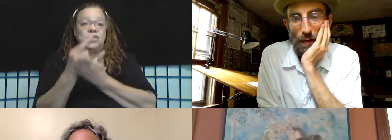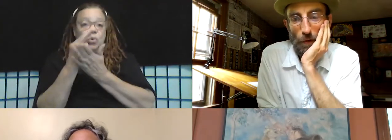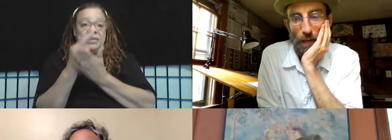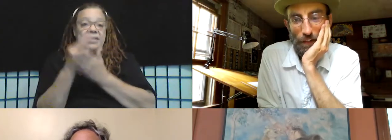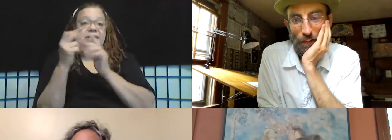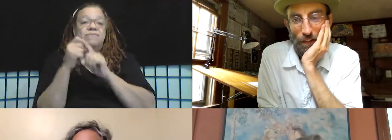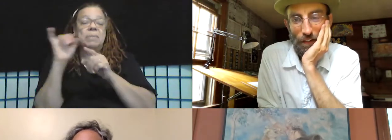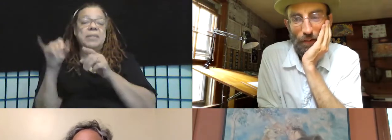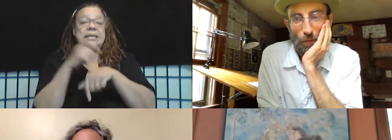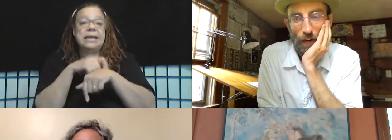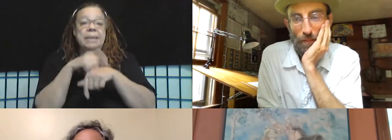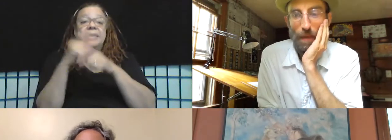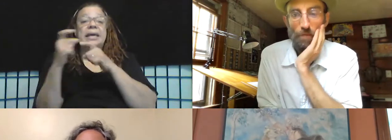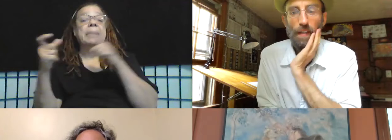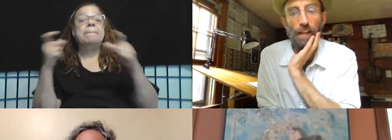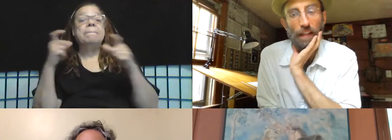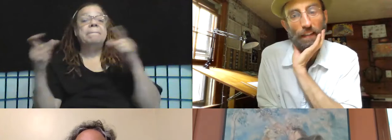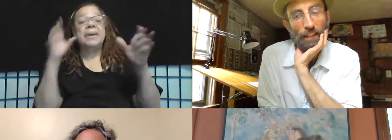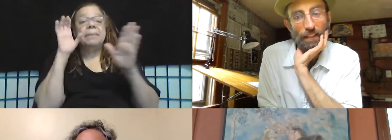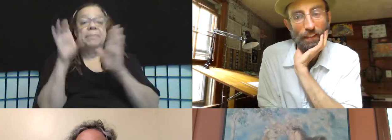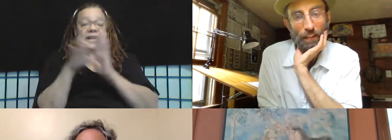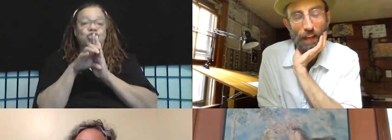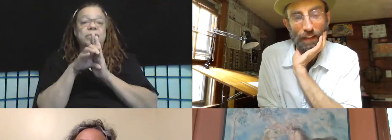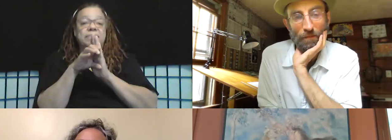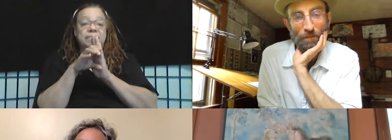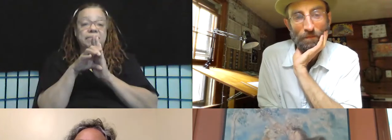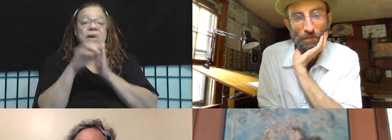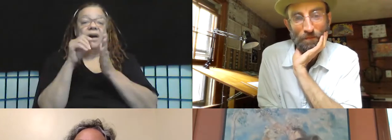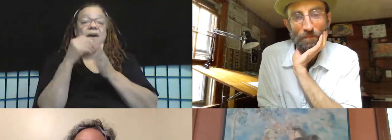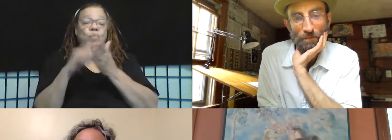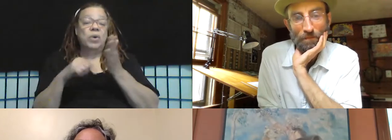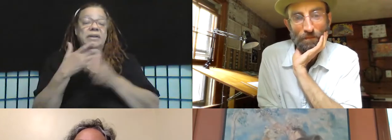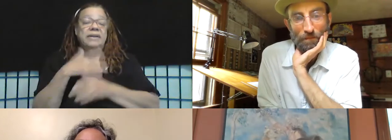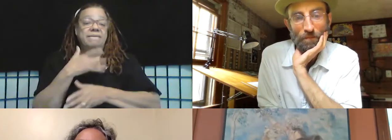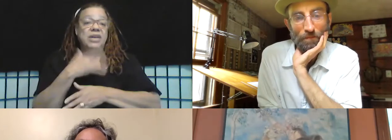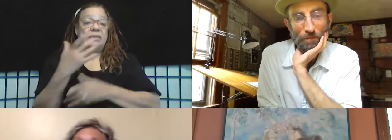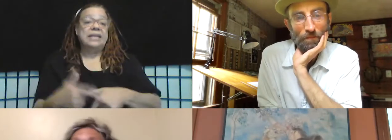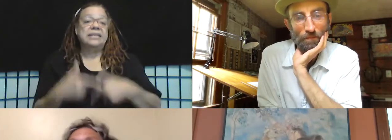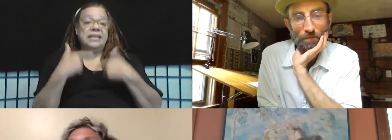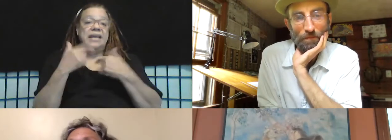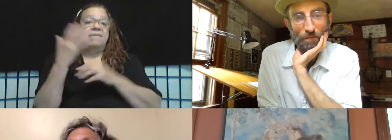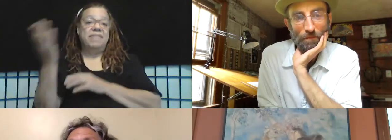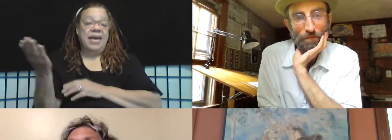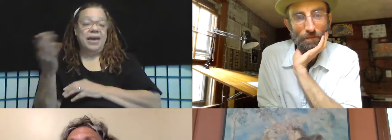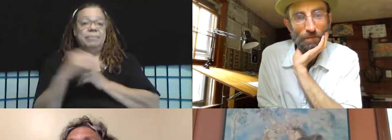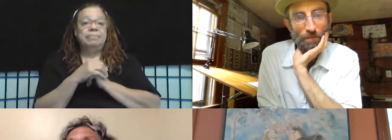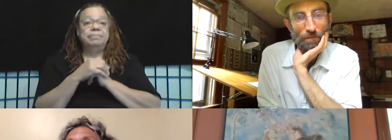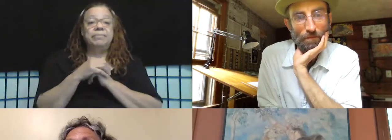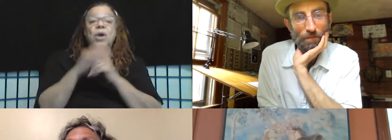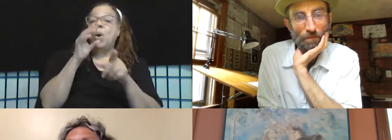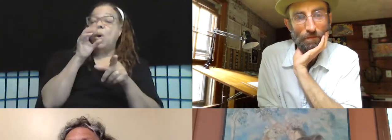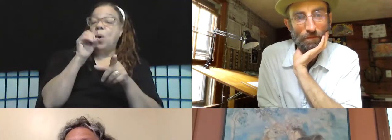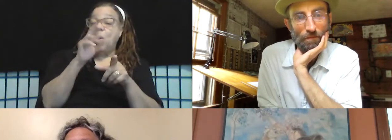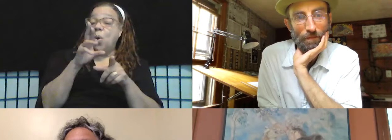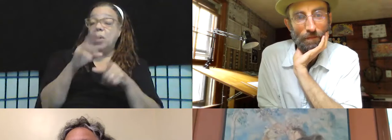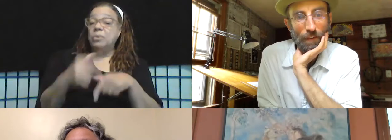a bigger picture of what it may have been like to live then. Or even to get a picture of what it's like to live